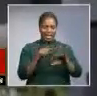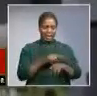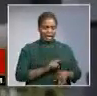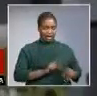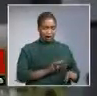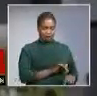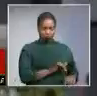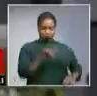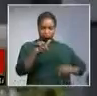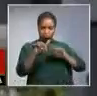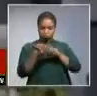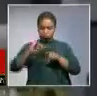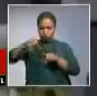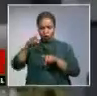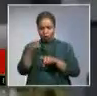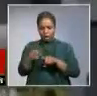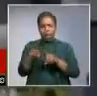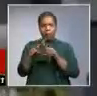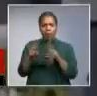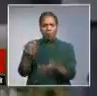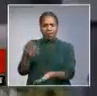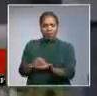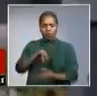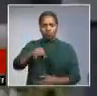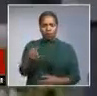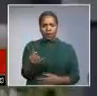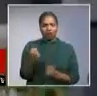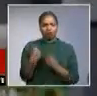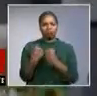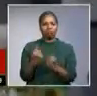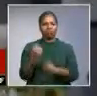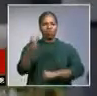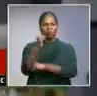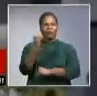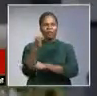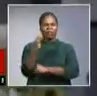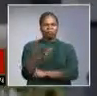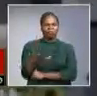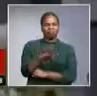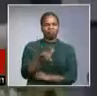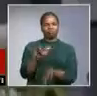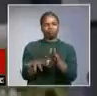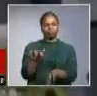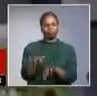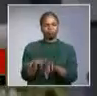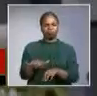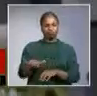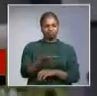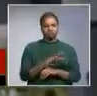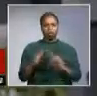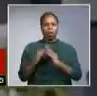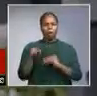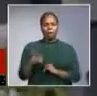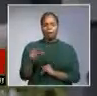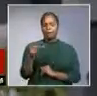Johannesburg for that meeting, but says things took a turn when she was driven to the offices of Sahara Computers and then the Saxonwold home